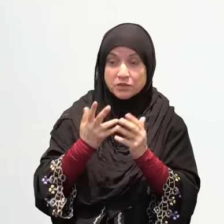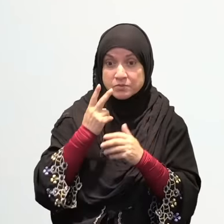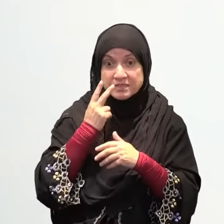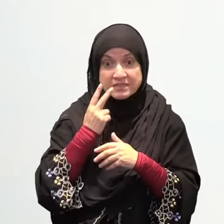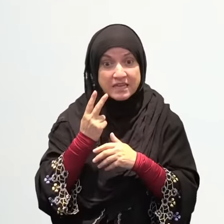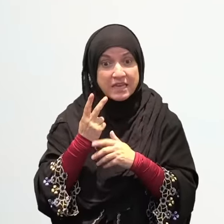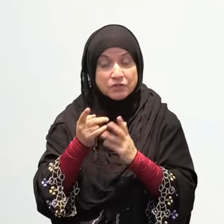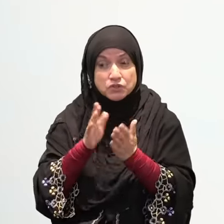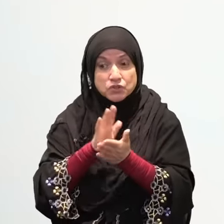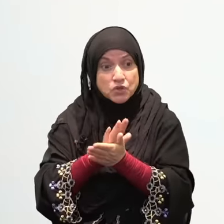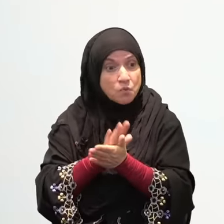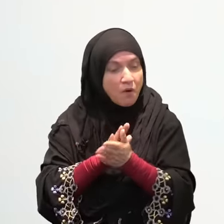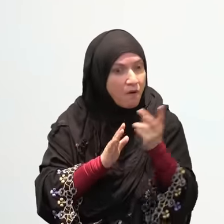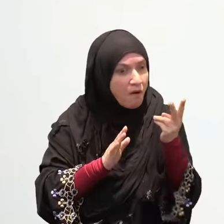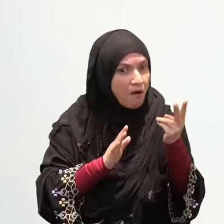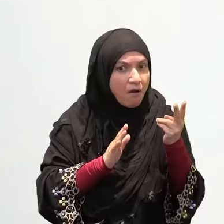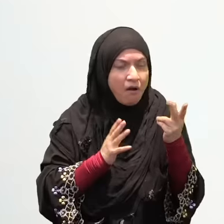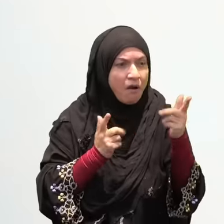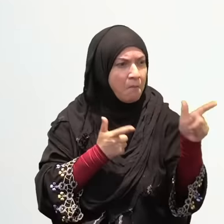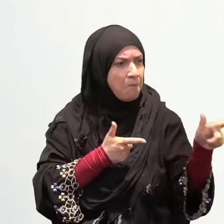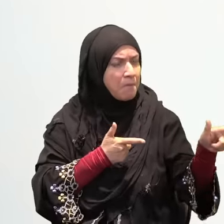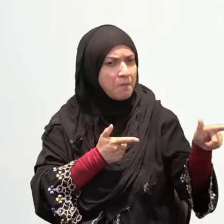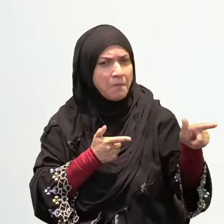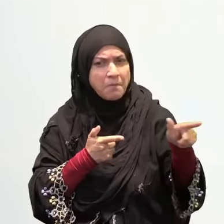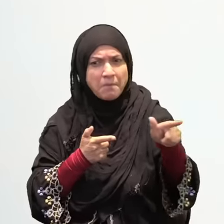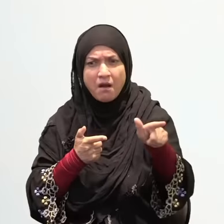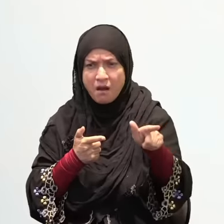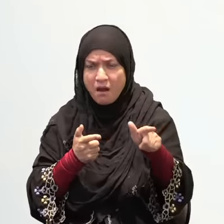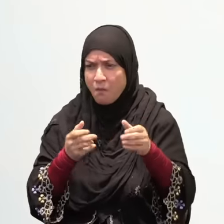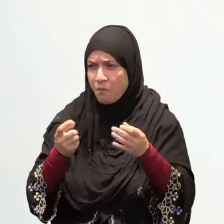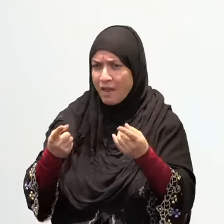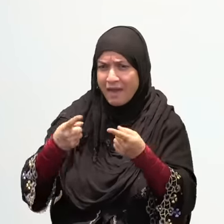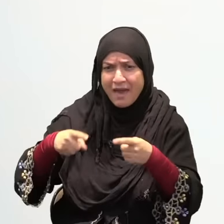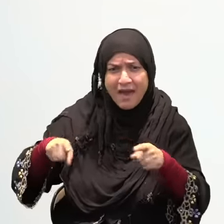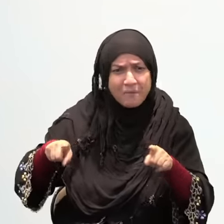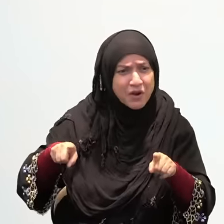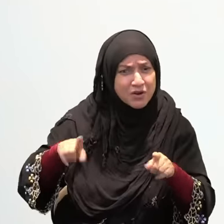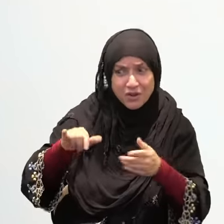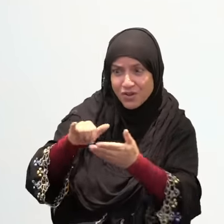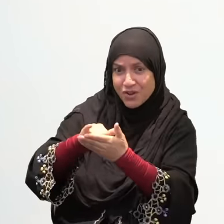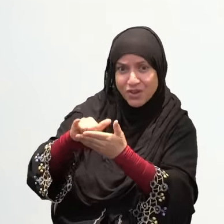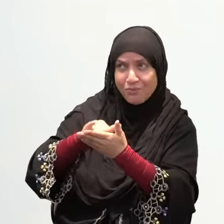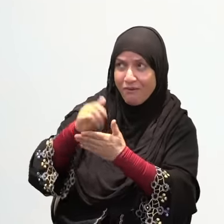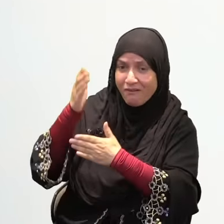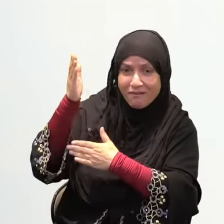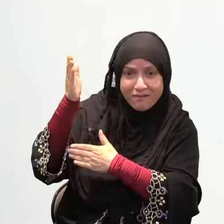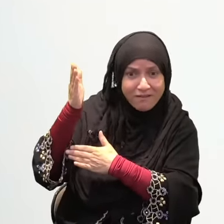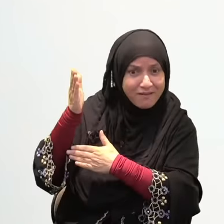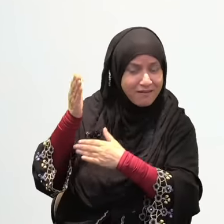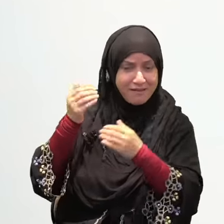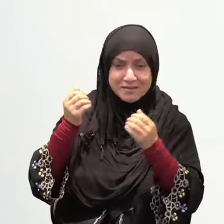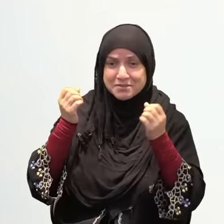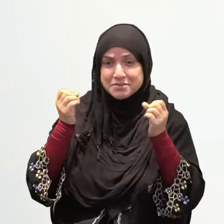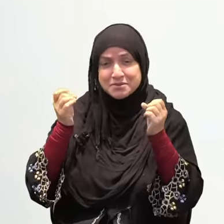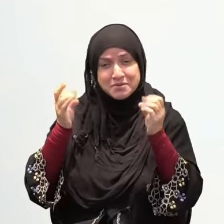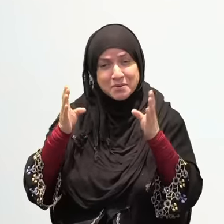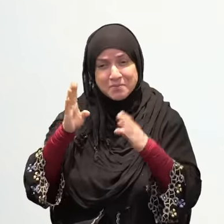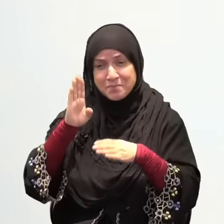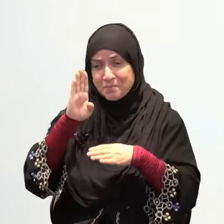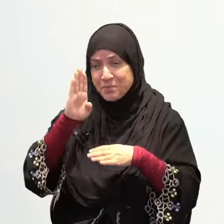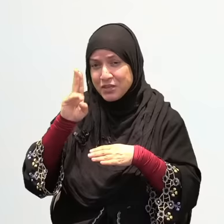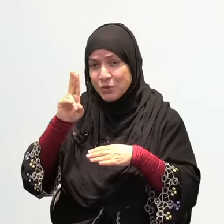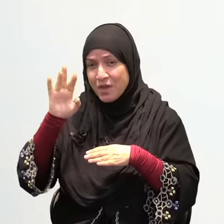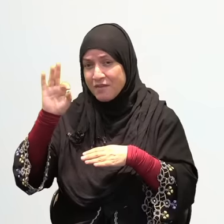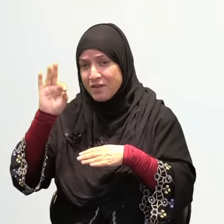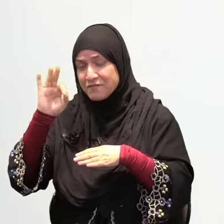the families of those that are dealing with these things, and we ask Allah subhanahu wa ta'ala to protect us. Allahumma ameen.